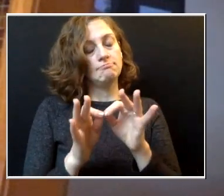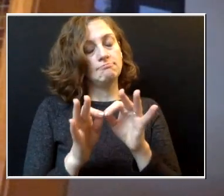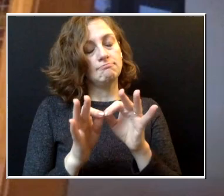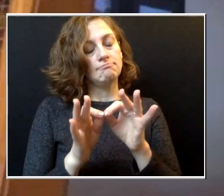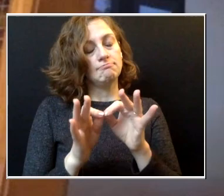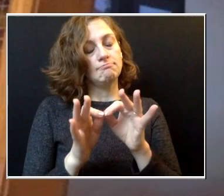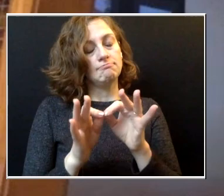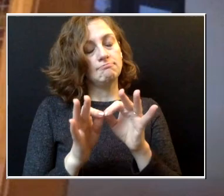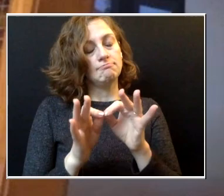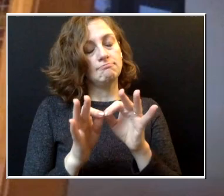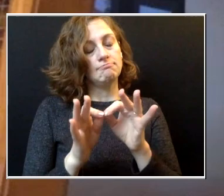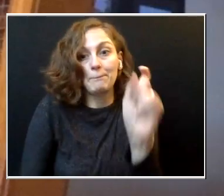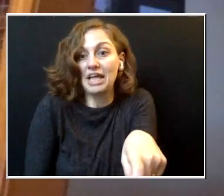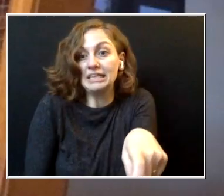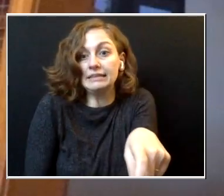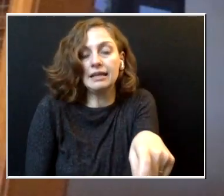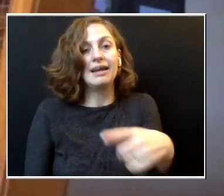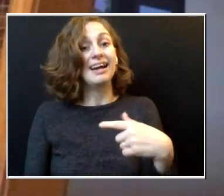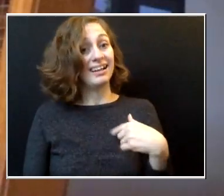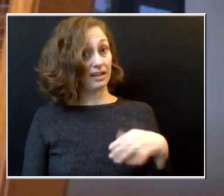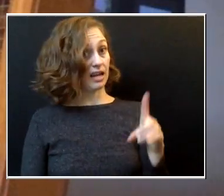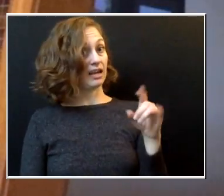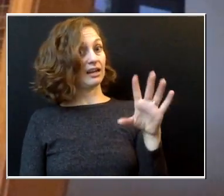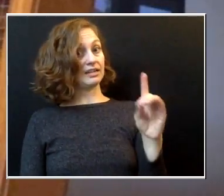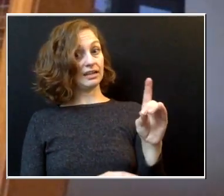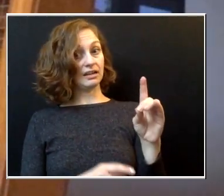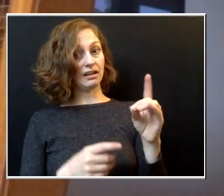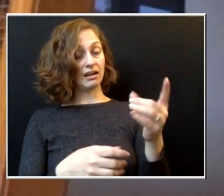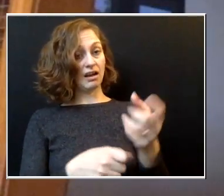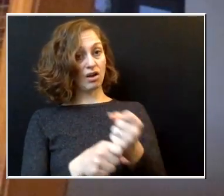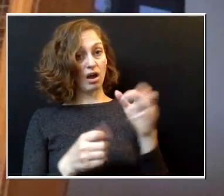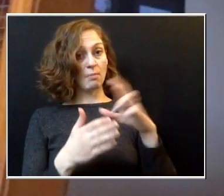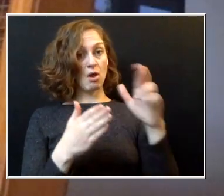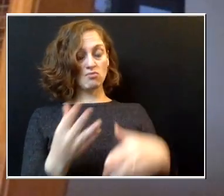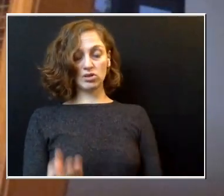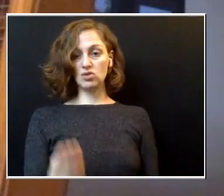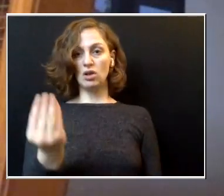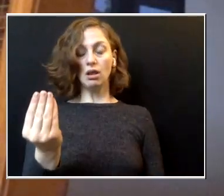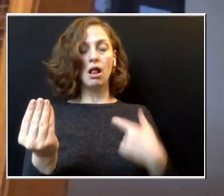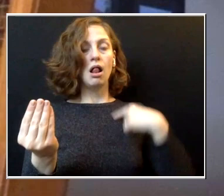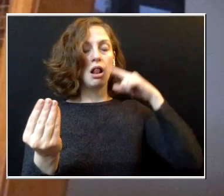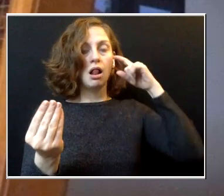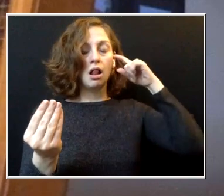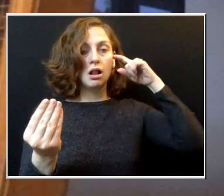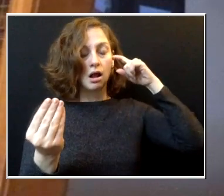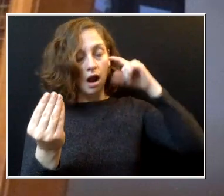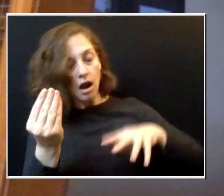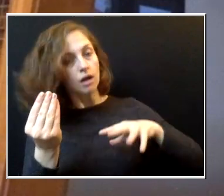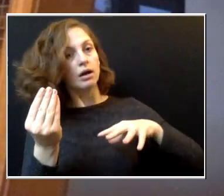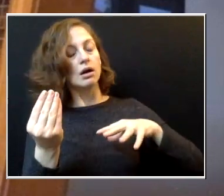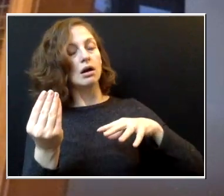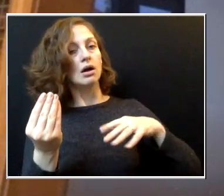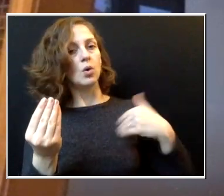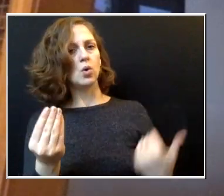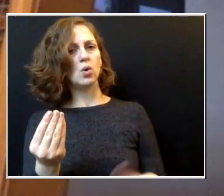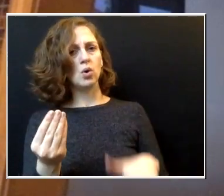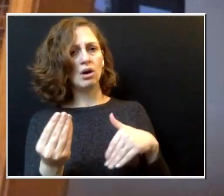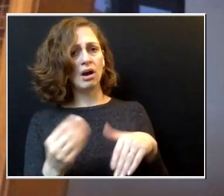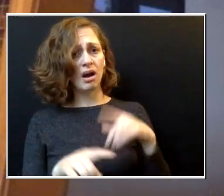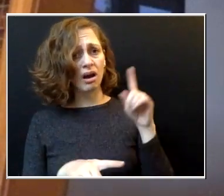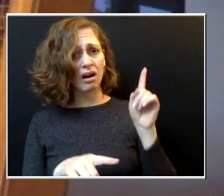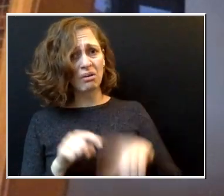then recently I was shocked. I really couldn't believe that I was actually